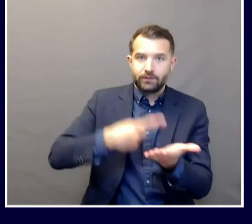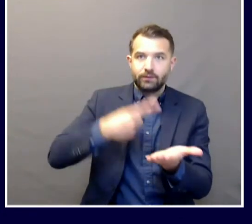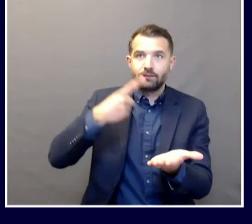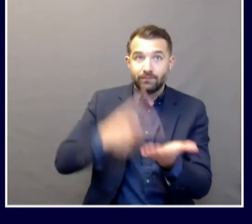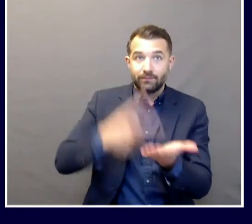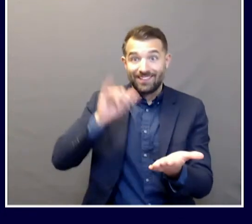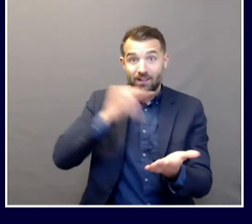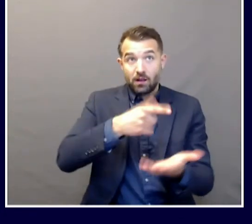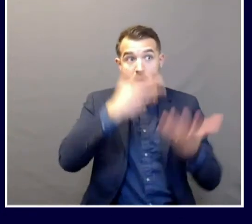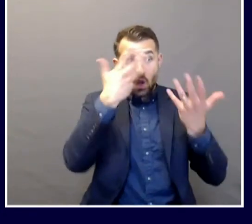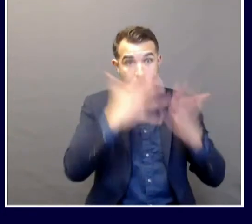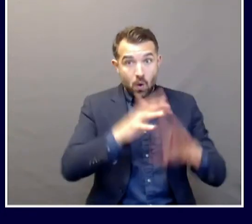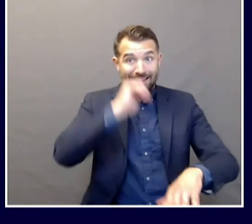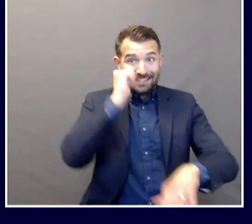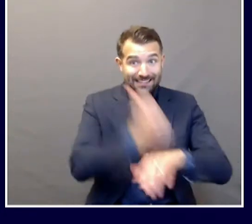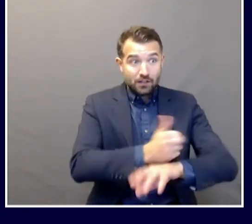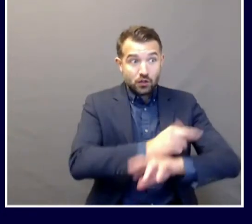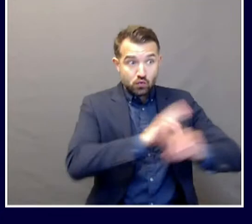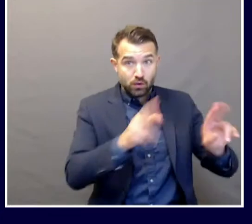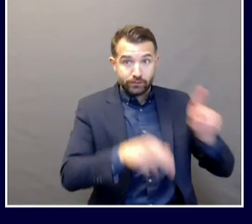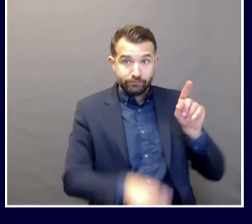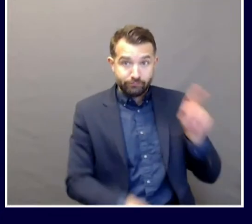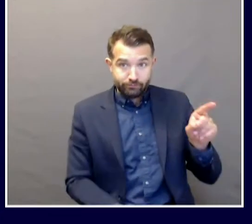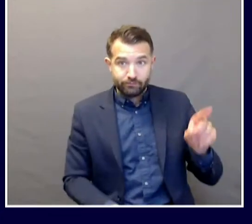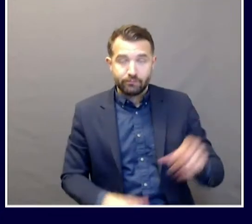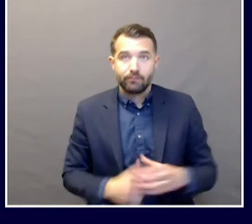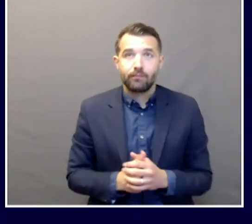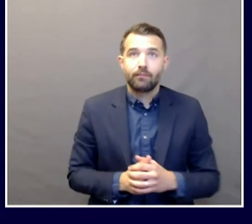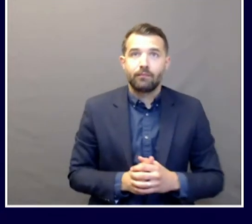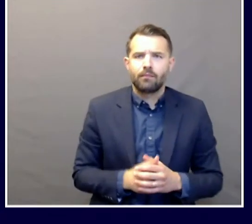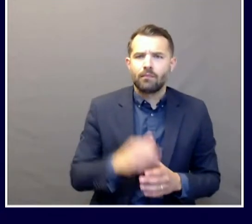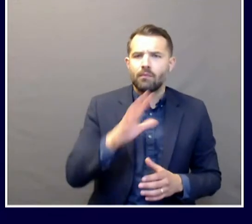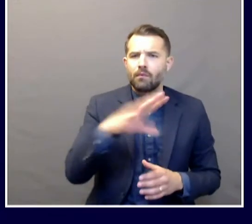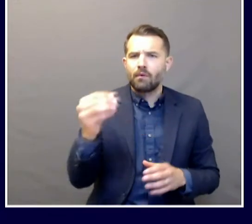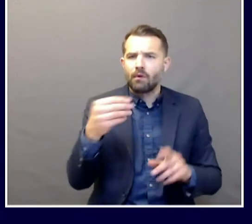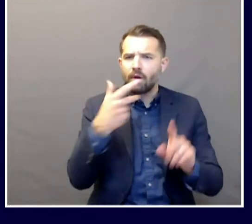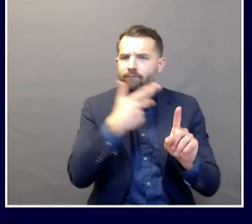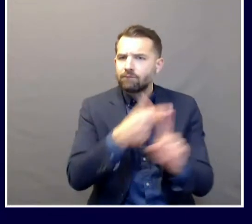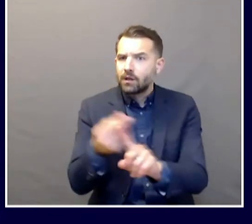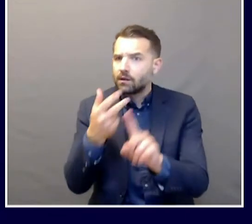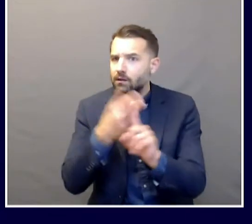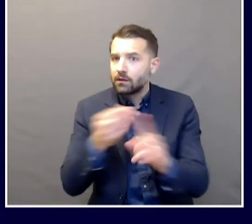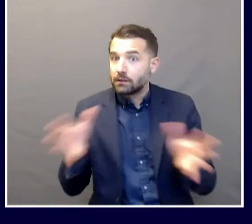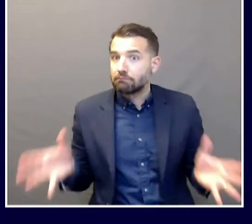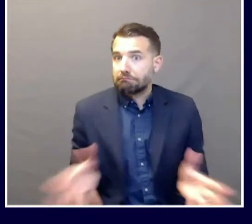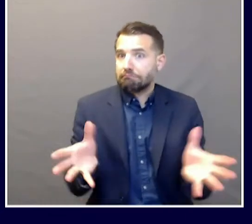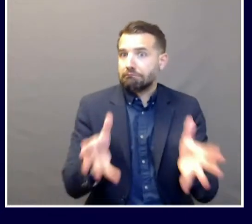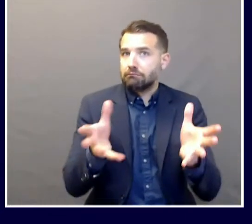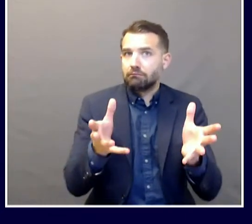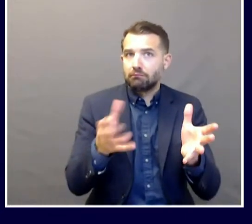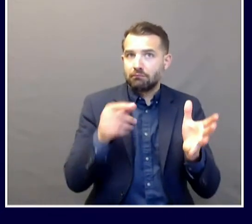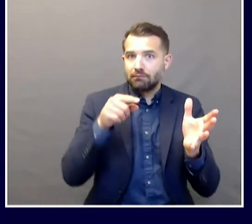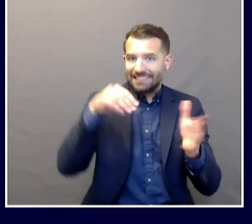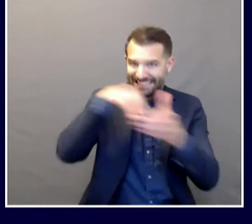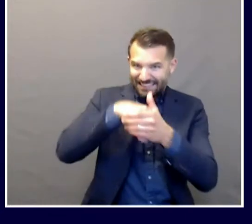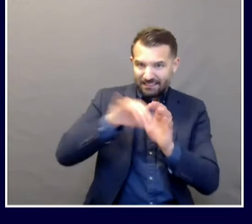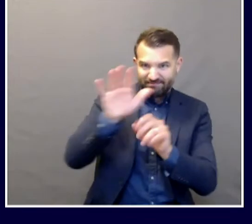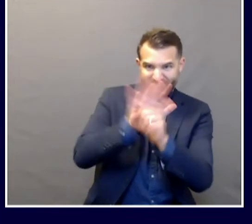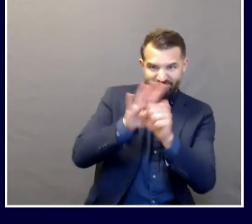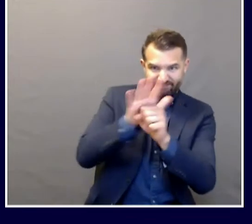And what then- about vaccination efforts in Andrews Okay. County? Yep. Let me just. I should have mentioned something as